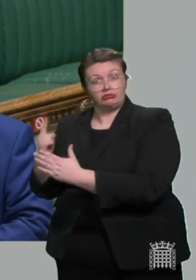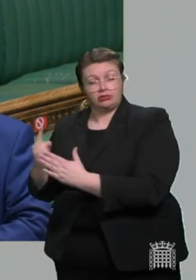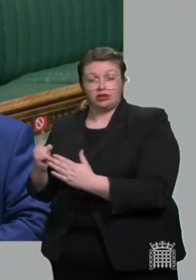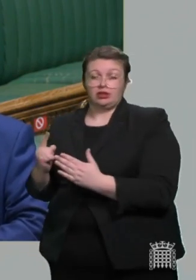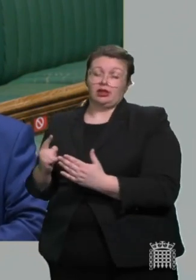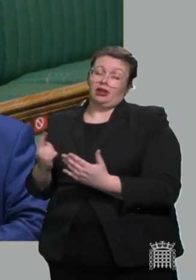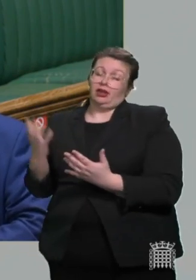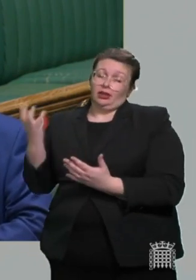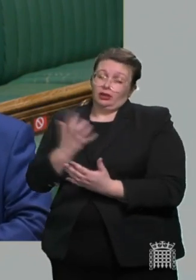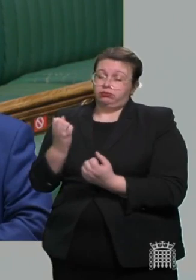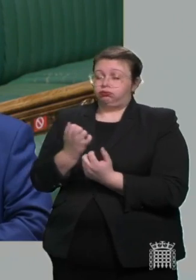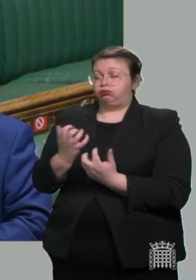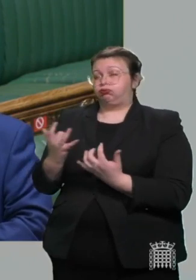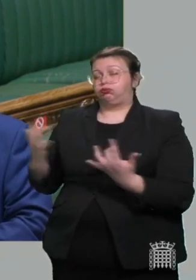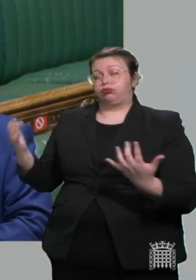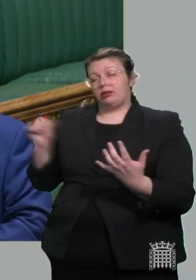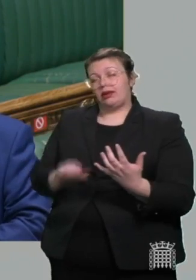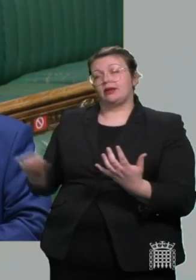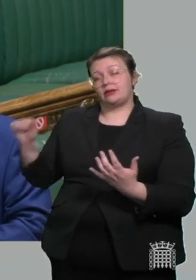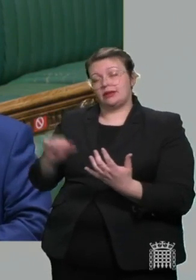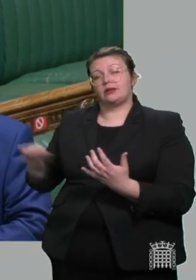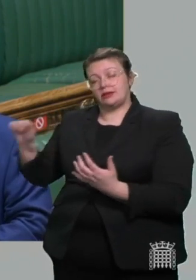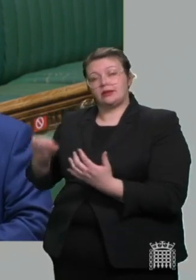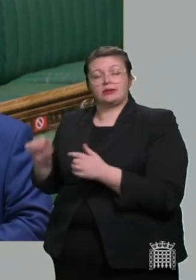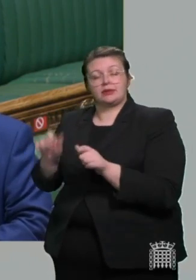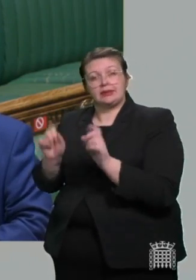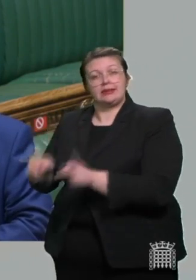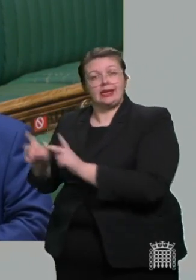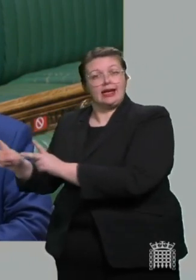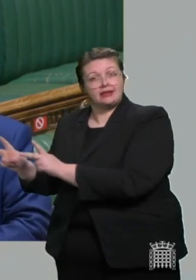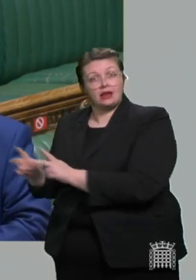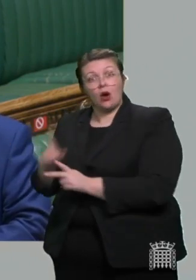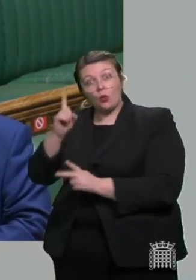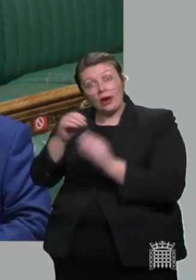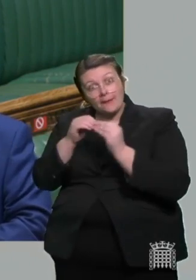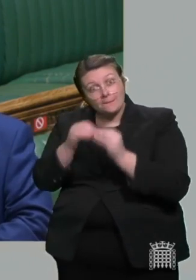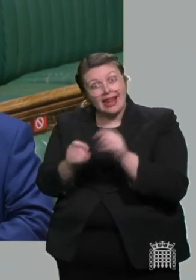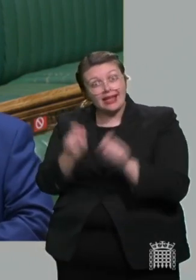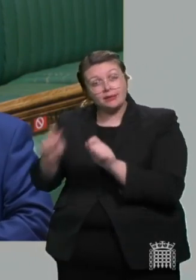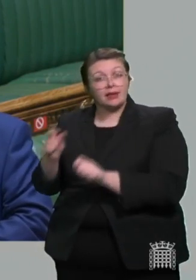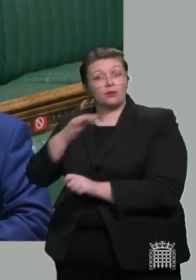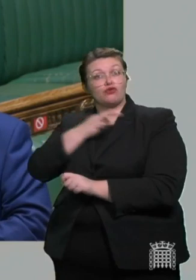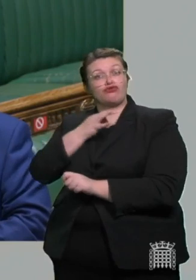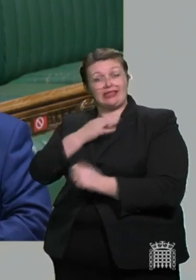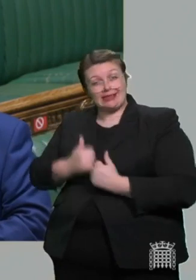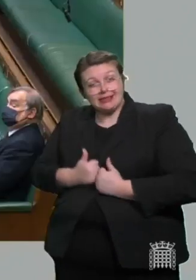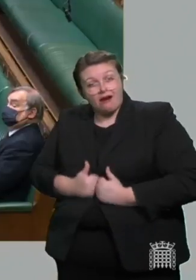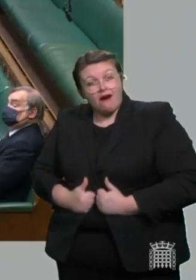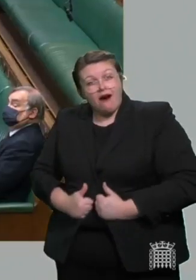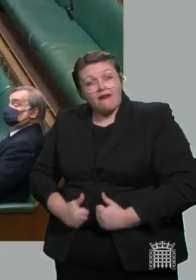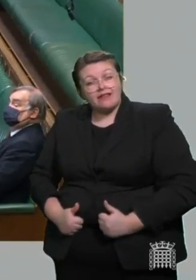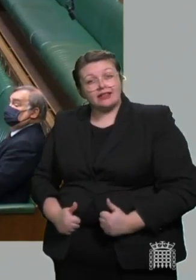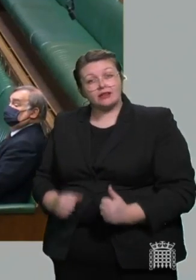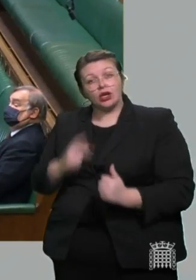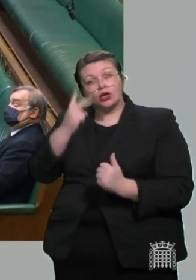16.2 million are at risk of starvation. 2.3 million children, Prime Minister, are at